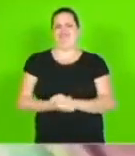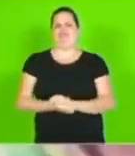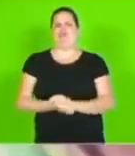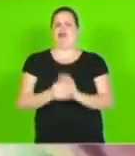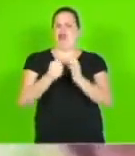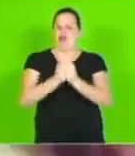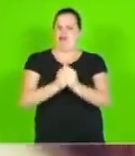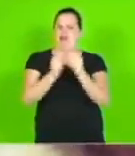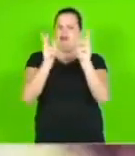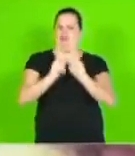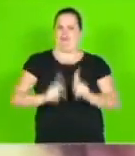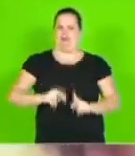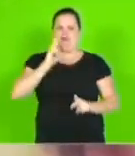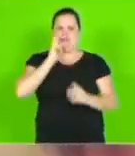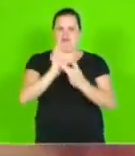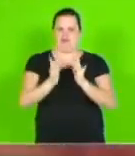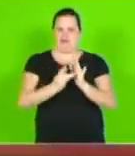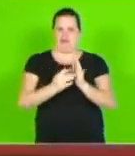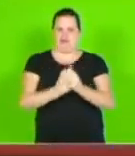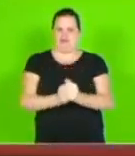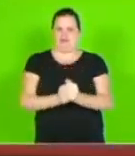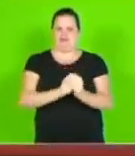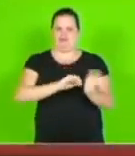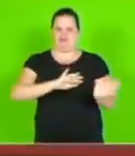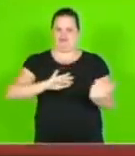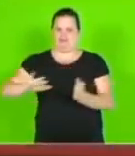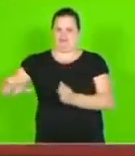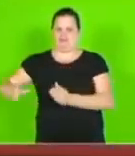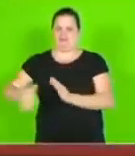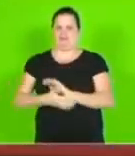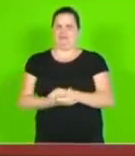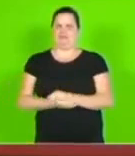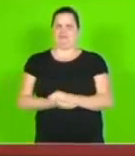The happiness to be here is very great. Thank you so much.